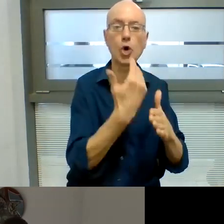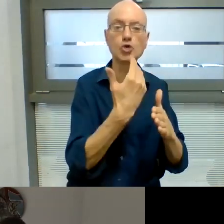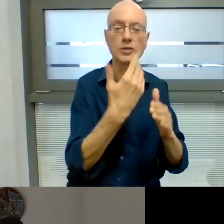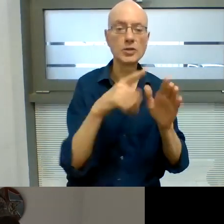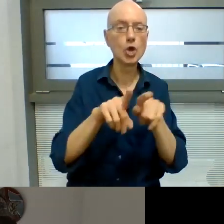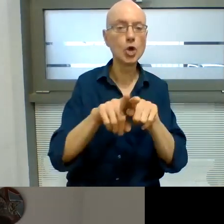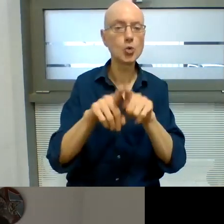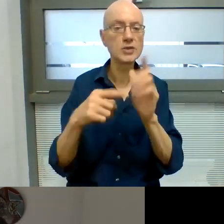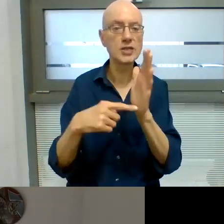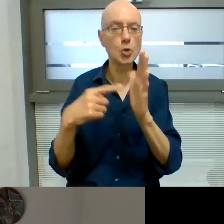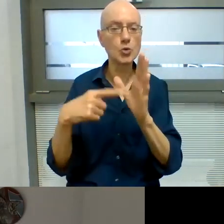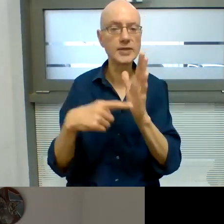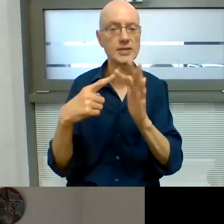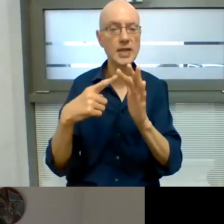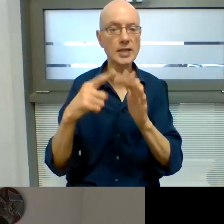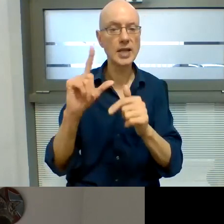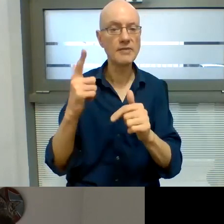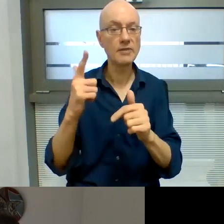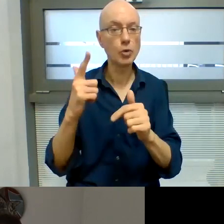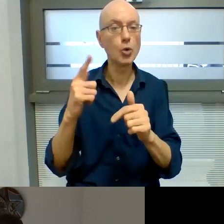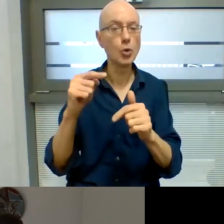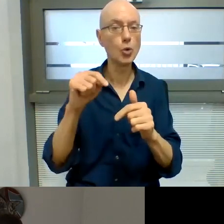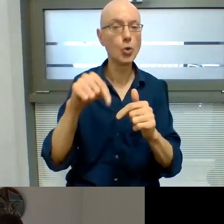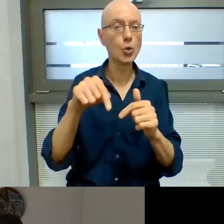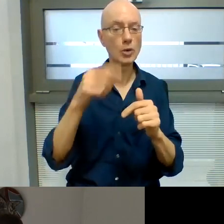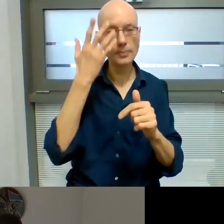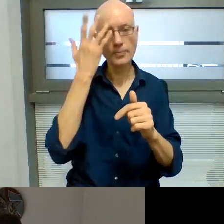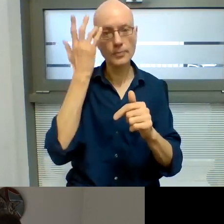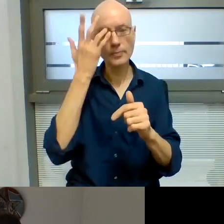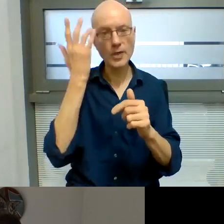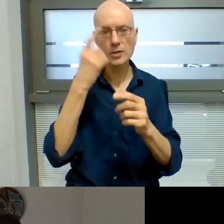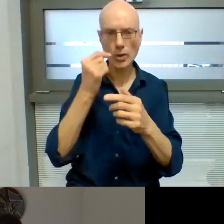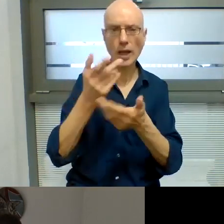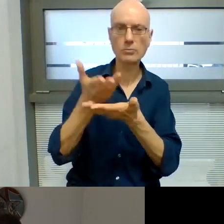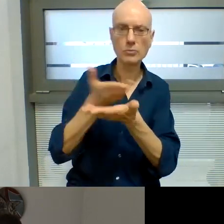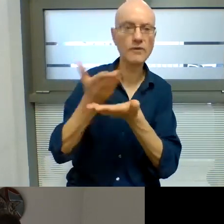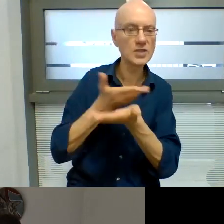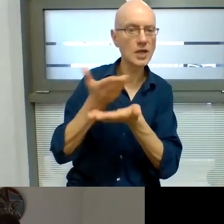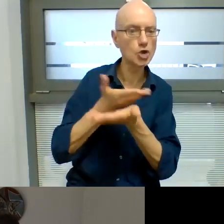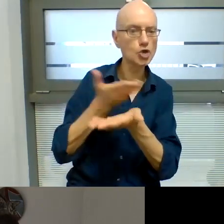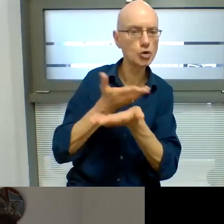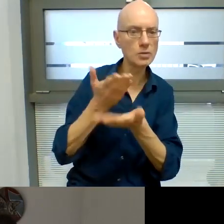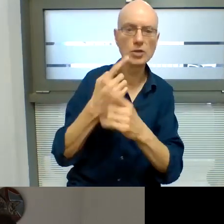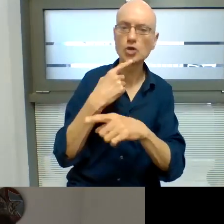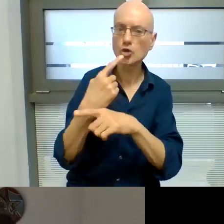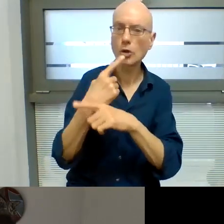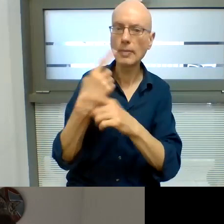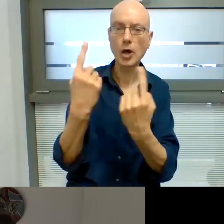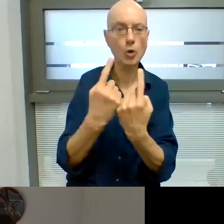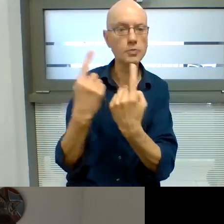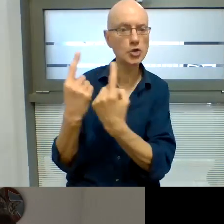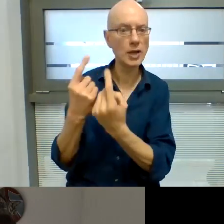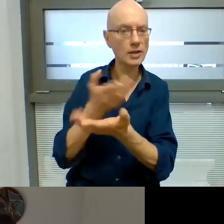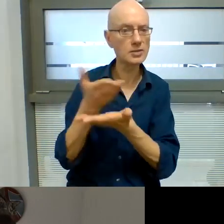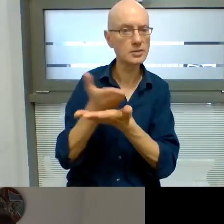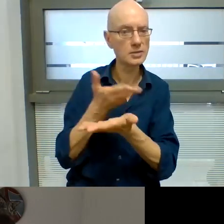Liverpool, and so we could have a conversation about these objects, and that would